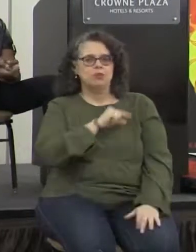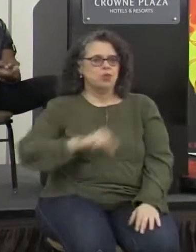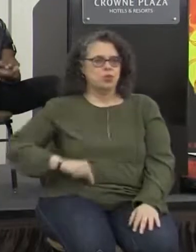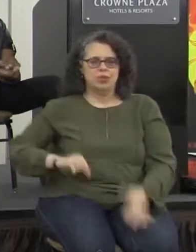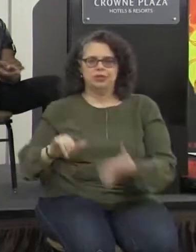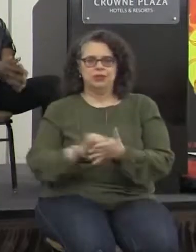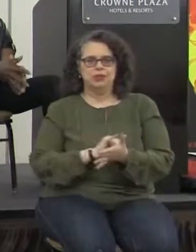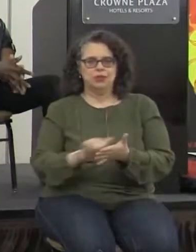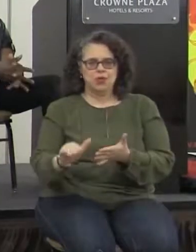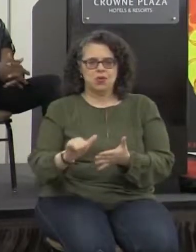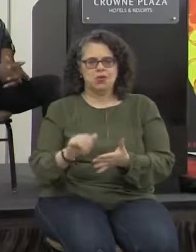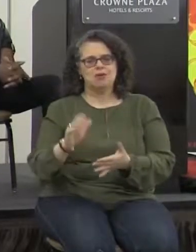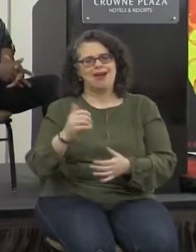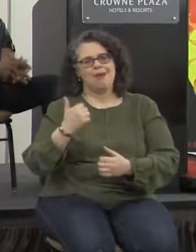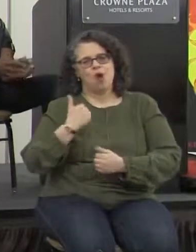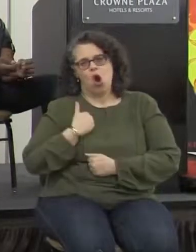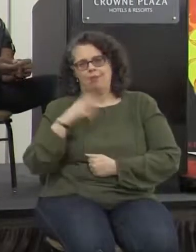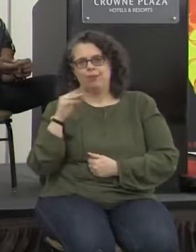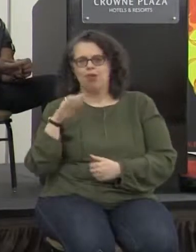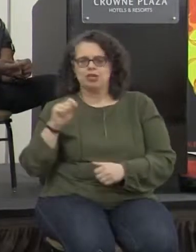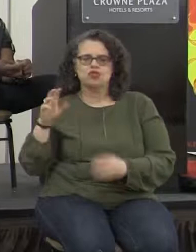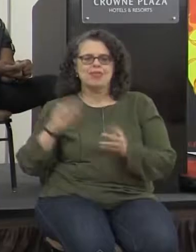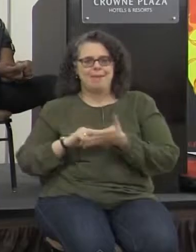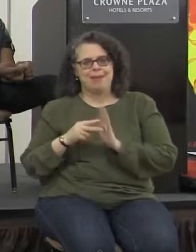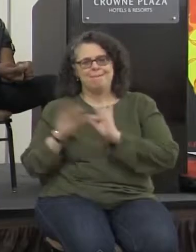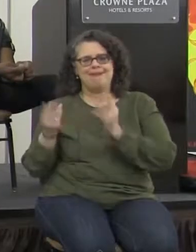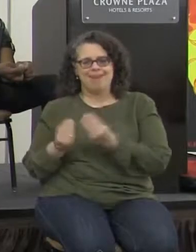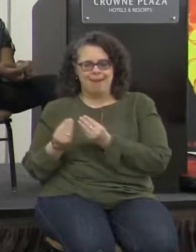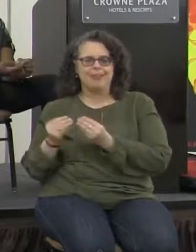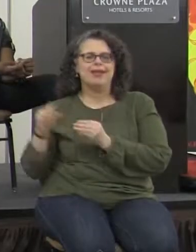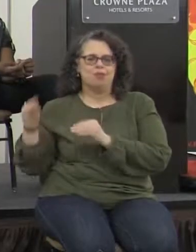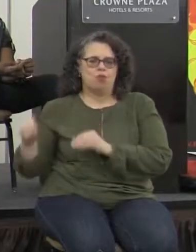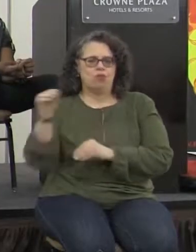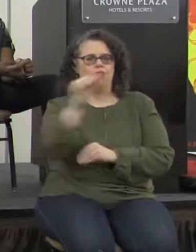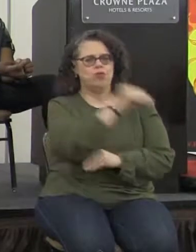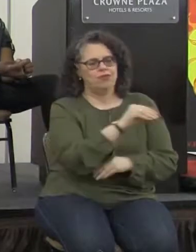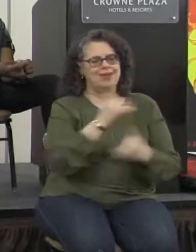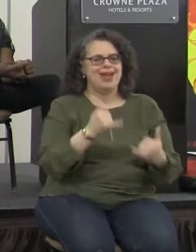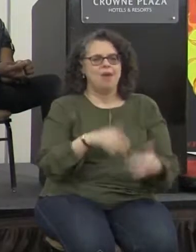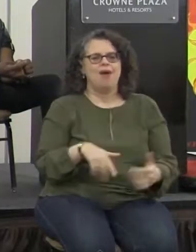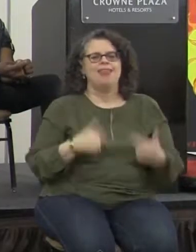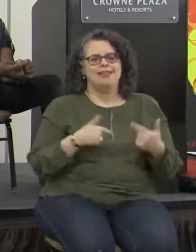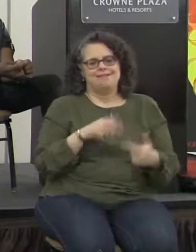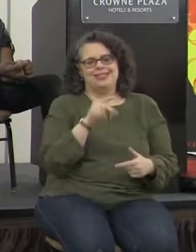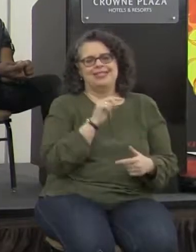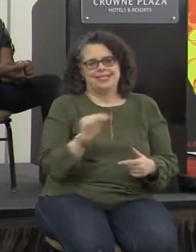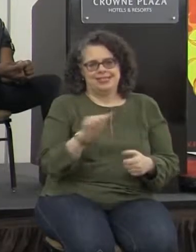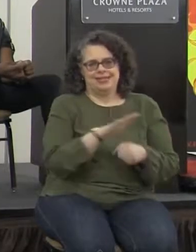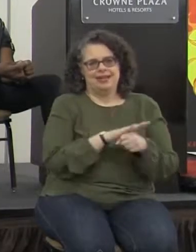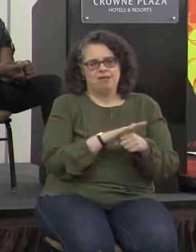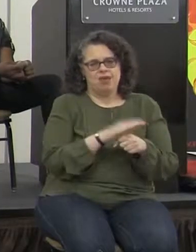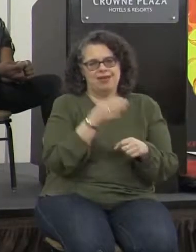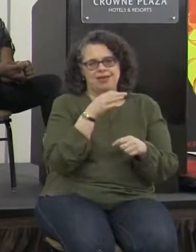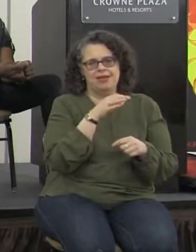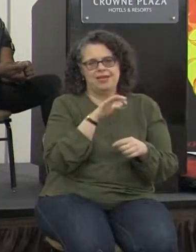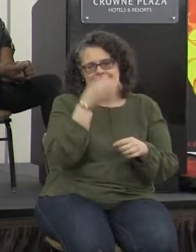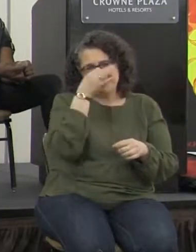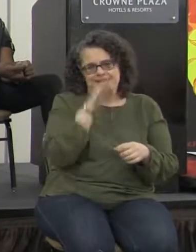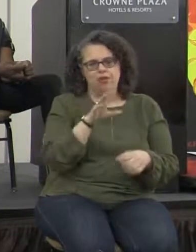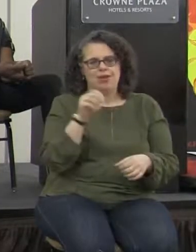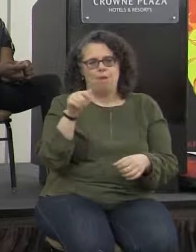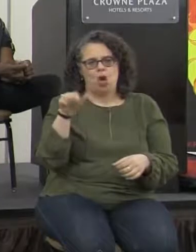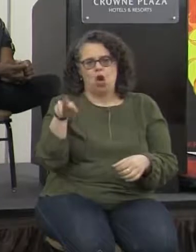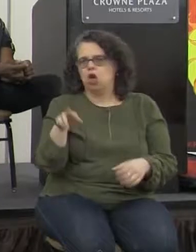York. I'm an Army brat, so I moved around a lot. And now I live in the Middle Tennessee area, not too far from EMR. Thank